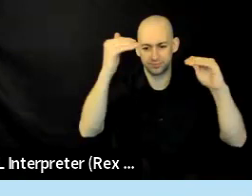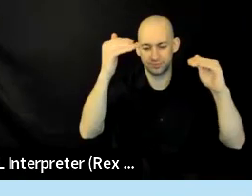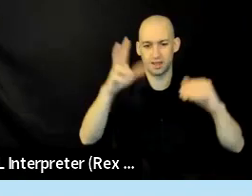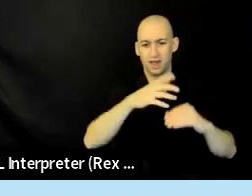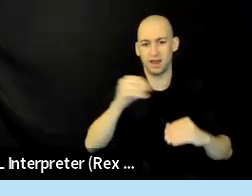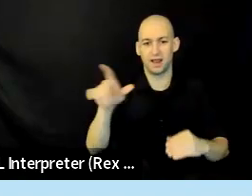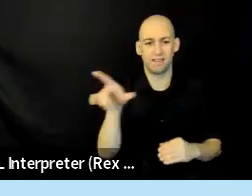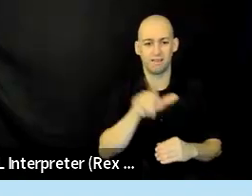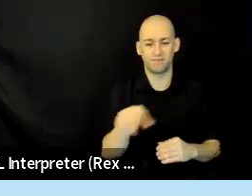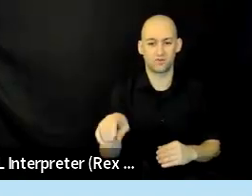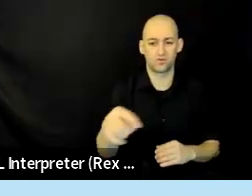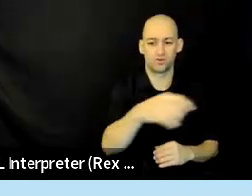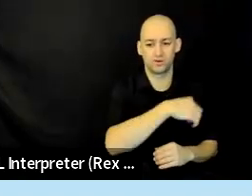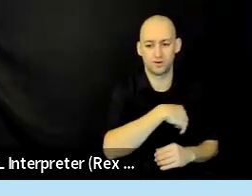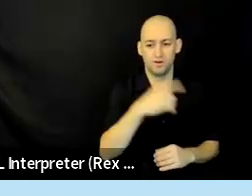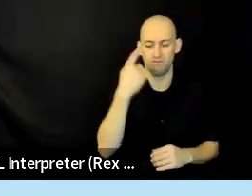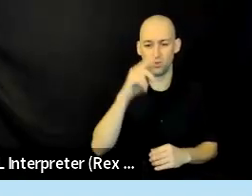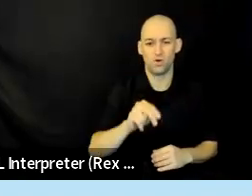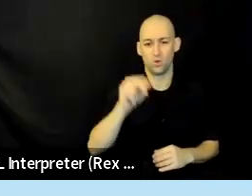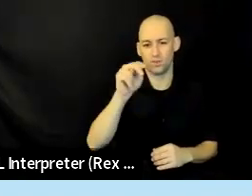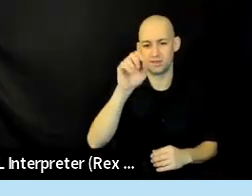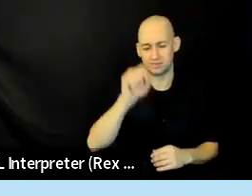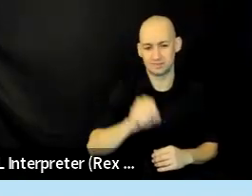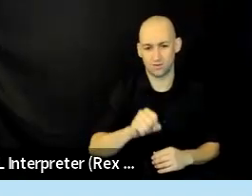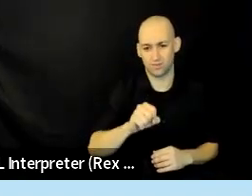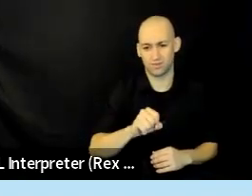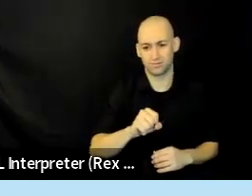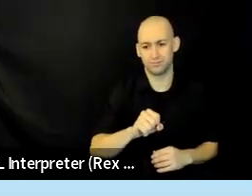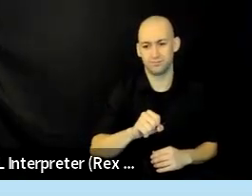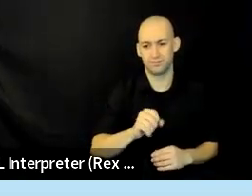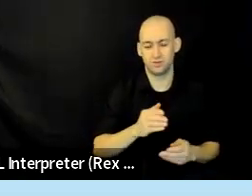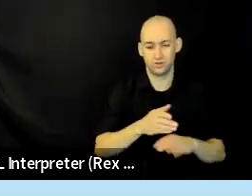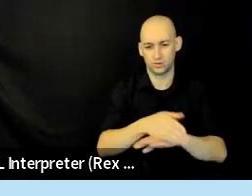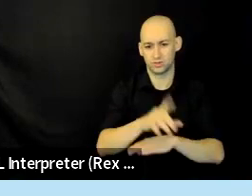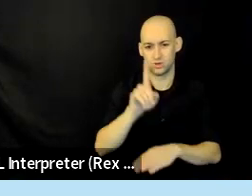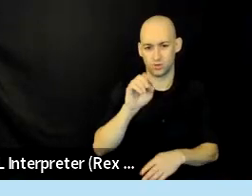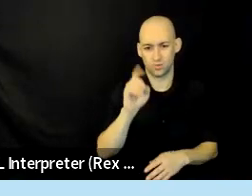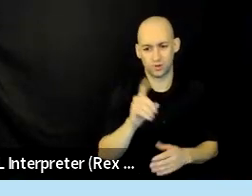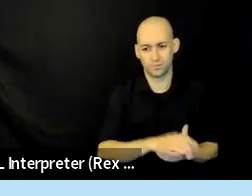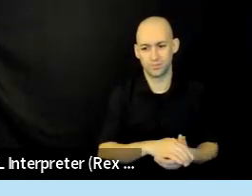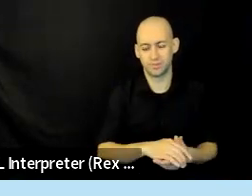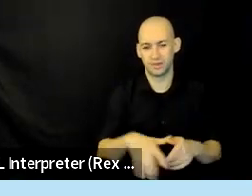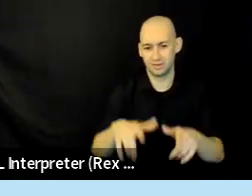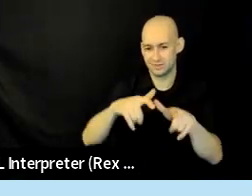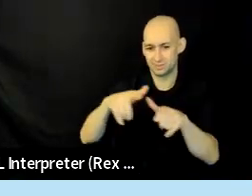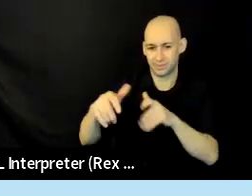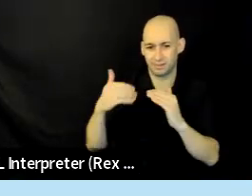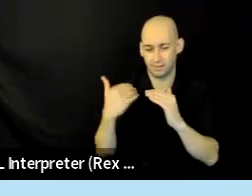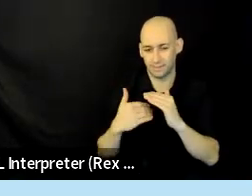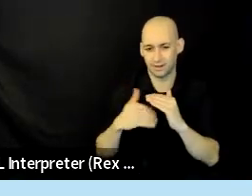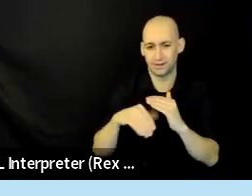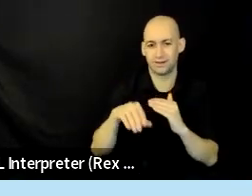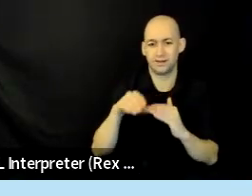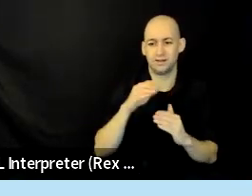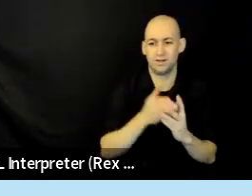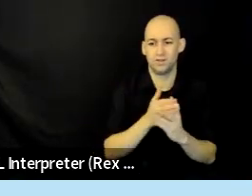for both northbound and southbound directions of US 101. The speed limit of US 101 through